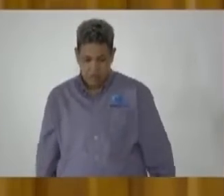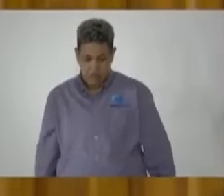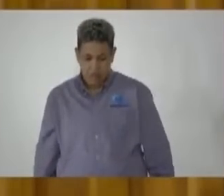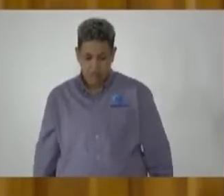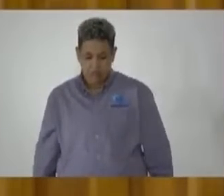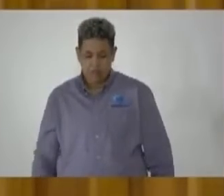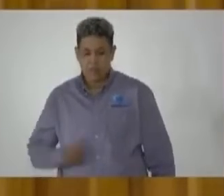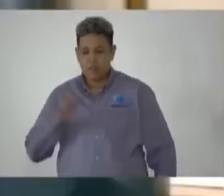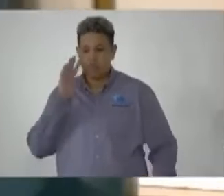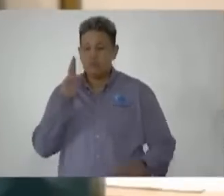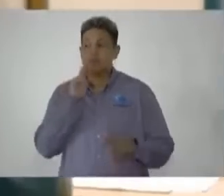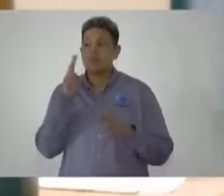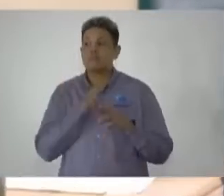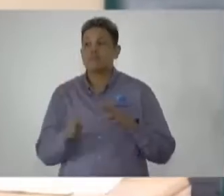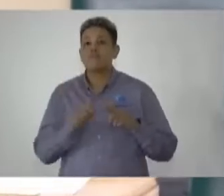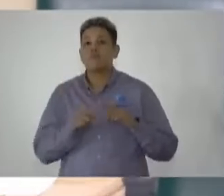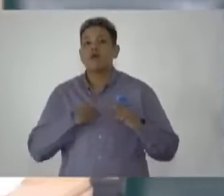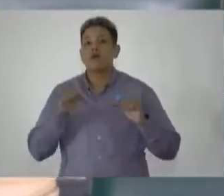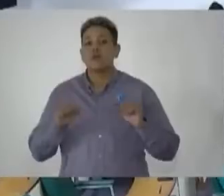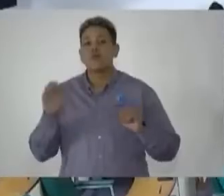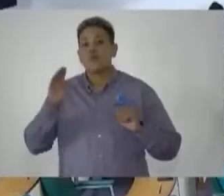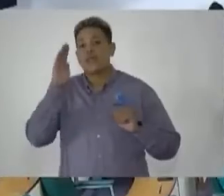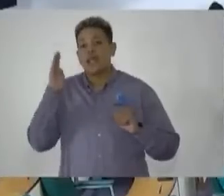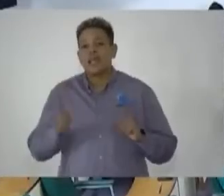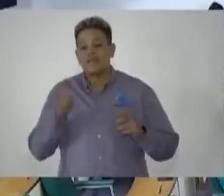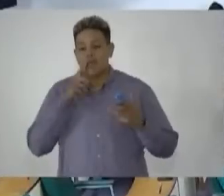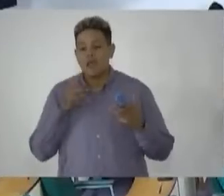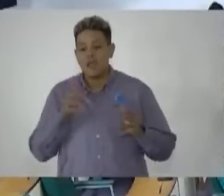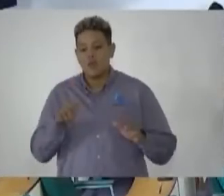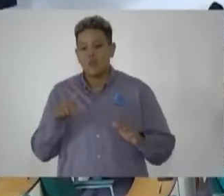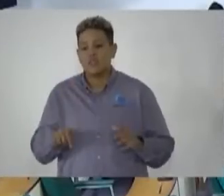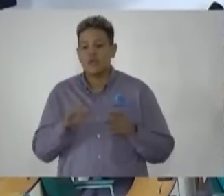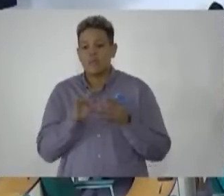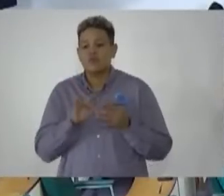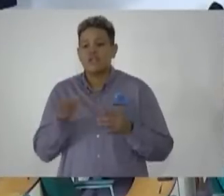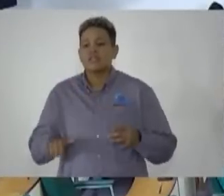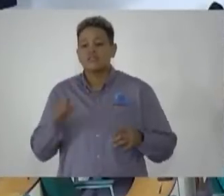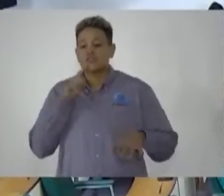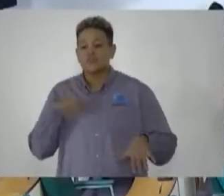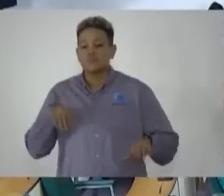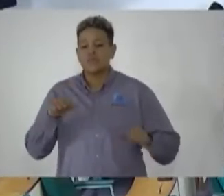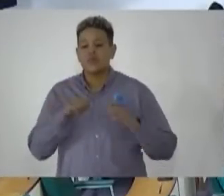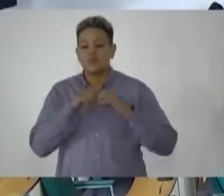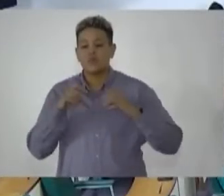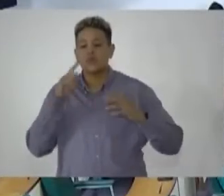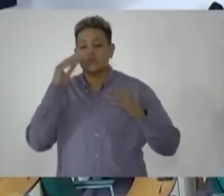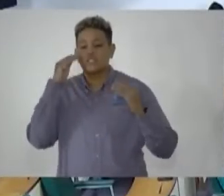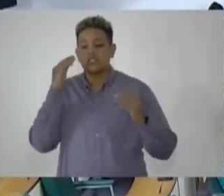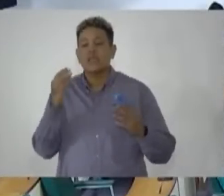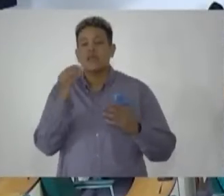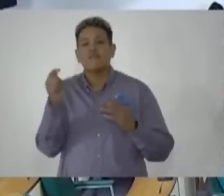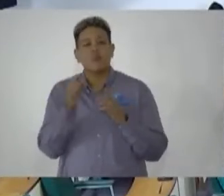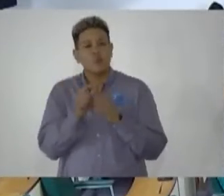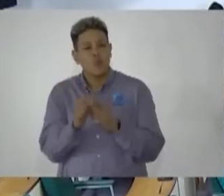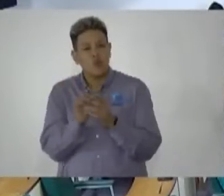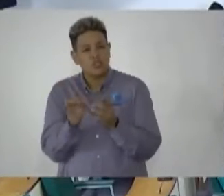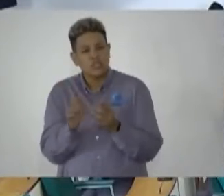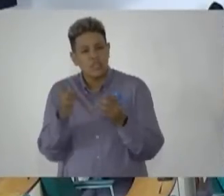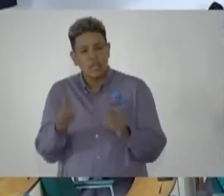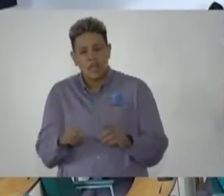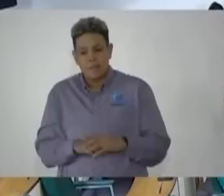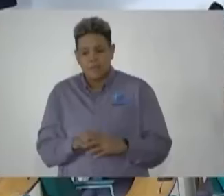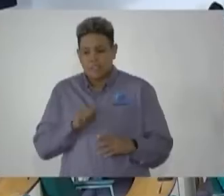I will be very brief, but I could never allow a motion like this to be taken without saying just a few words.